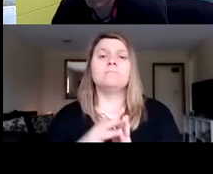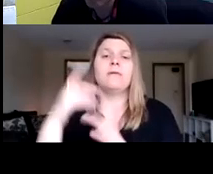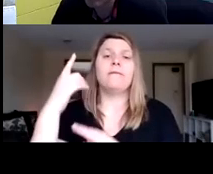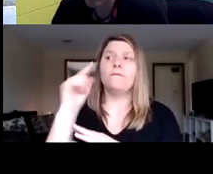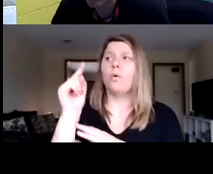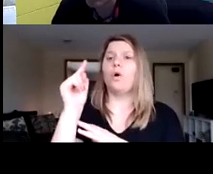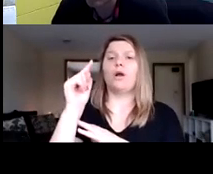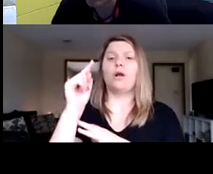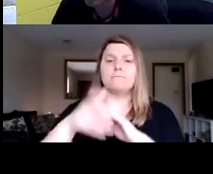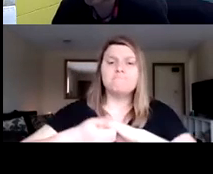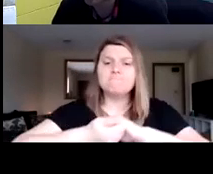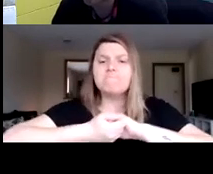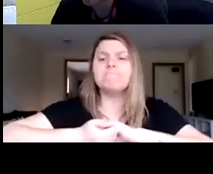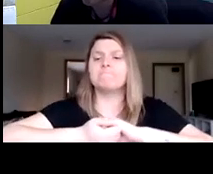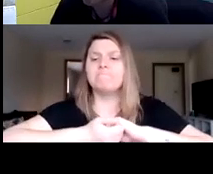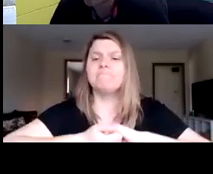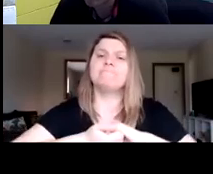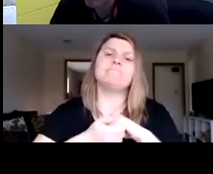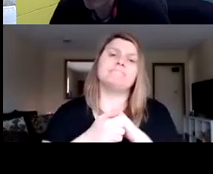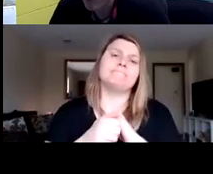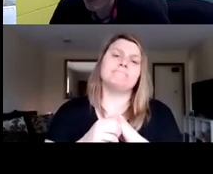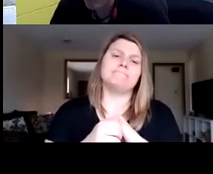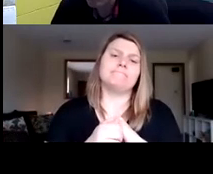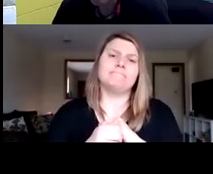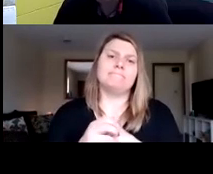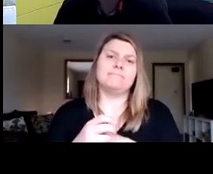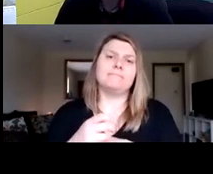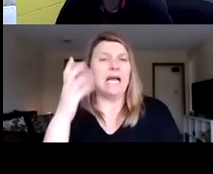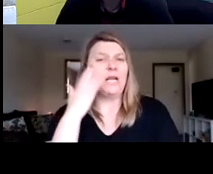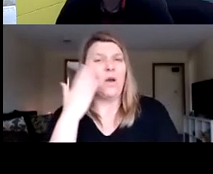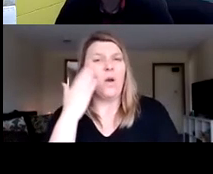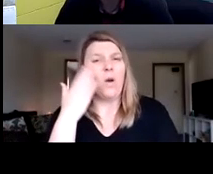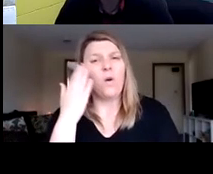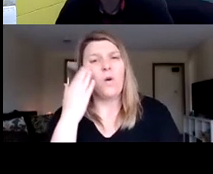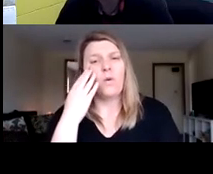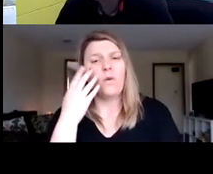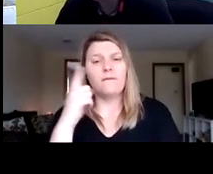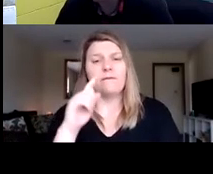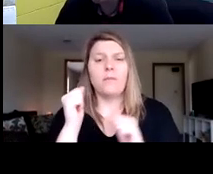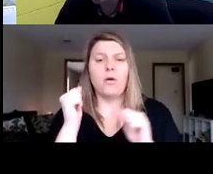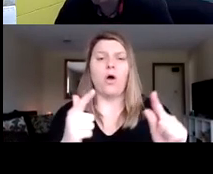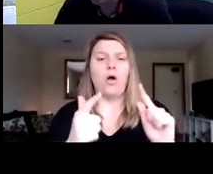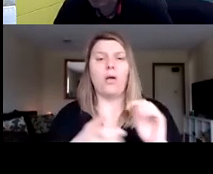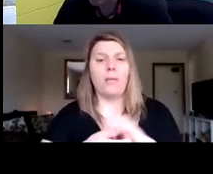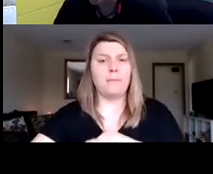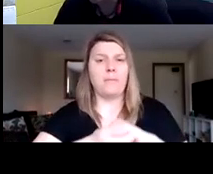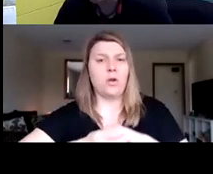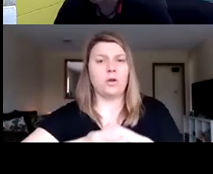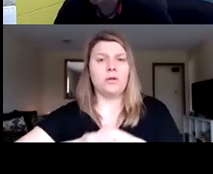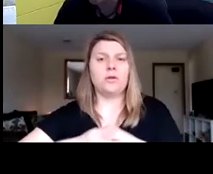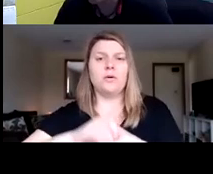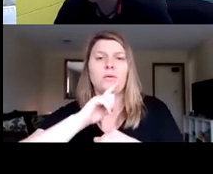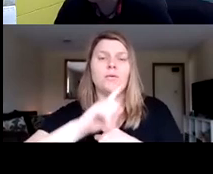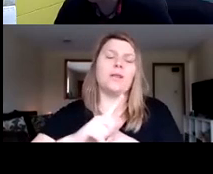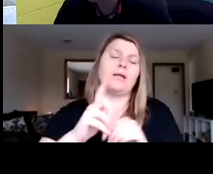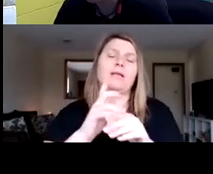for building partnerships. I know from all my other partners, other institutions, this is